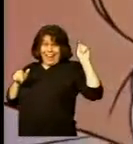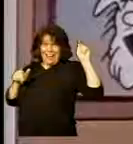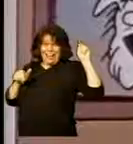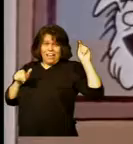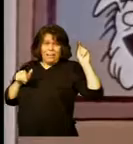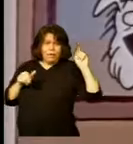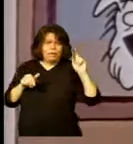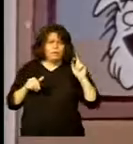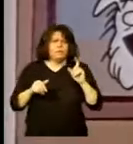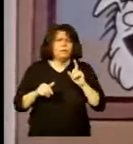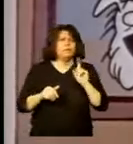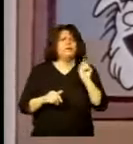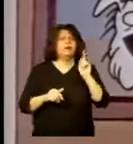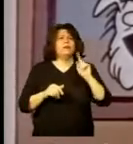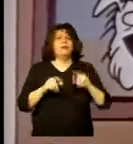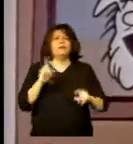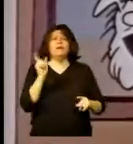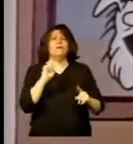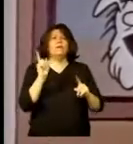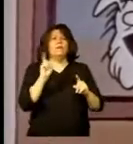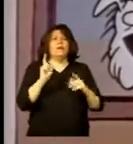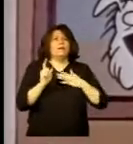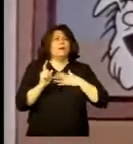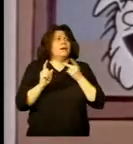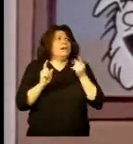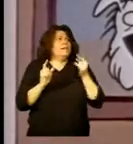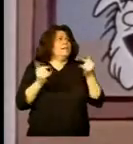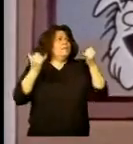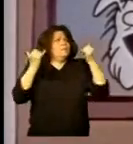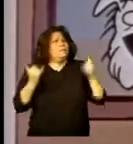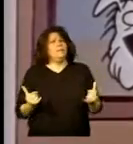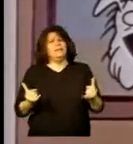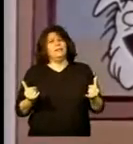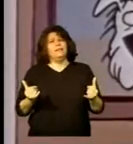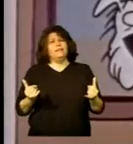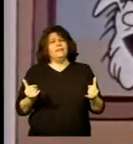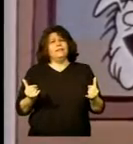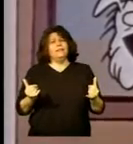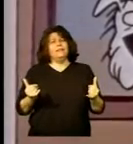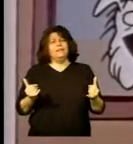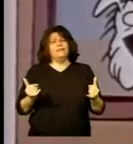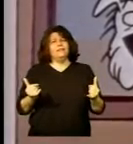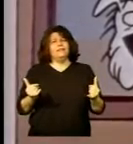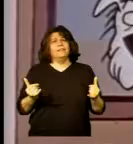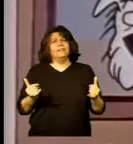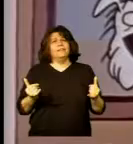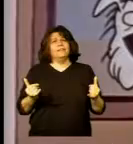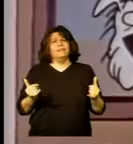long. Oh, where can he be?